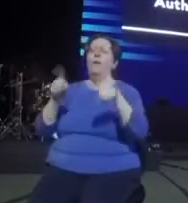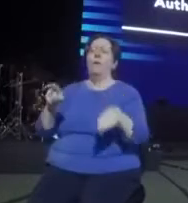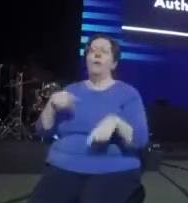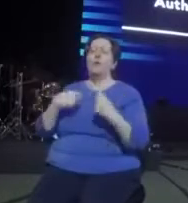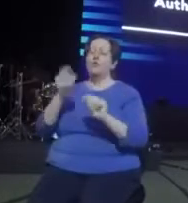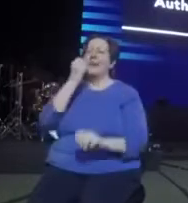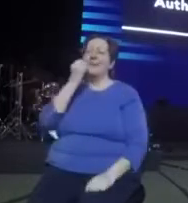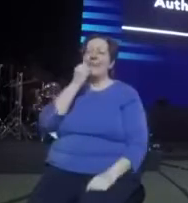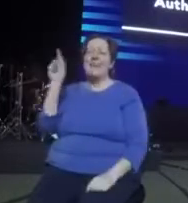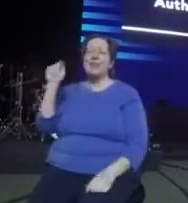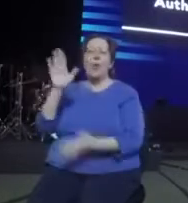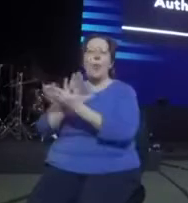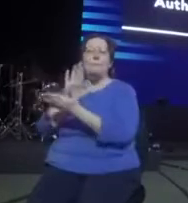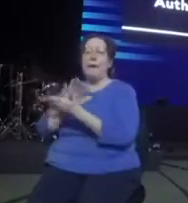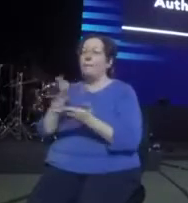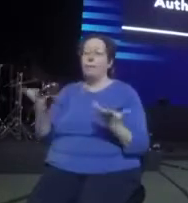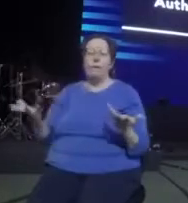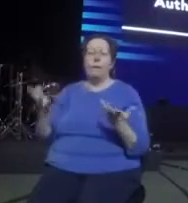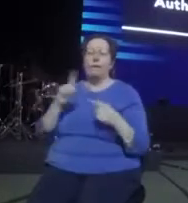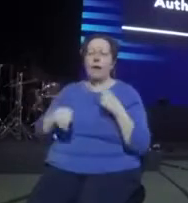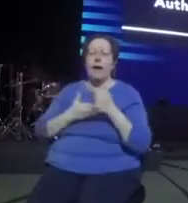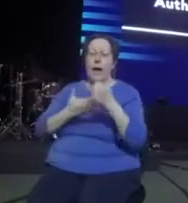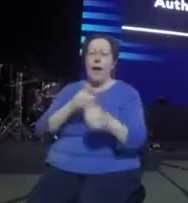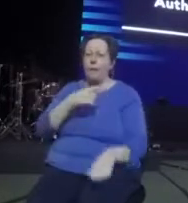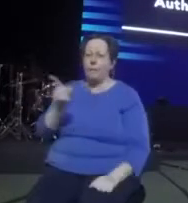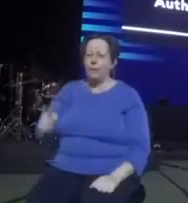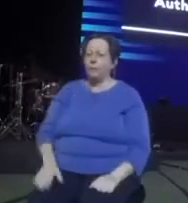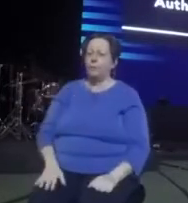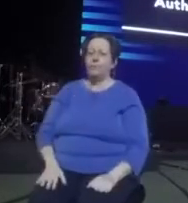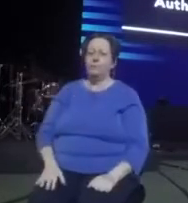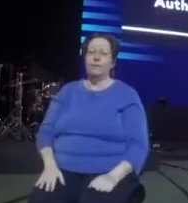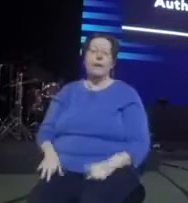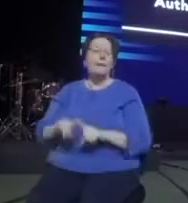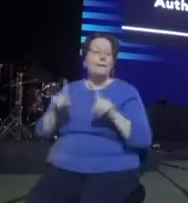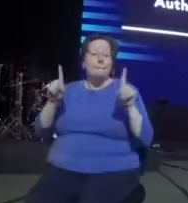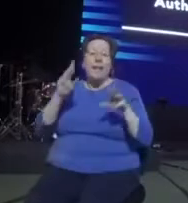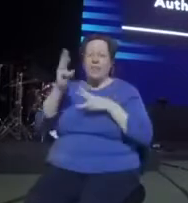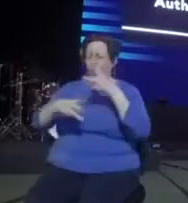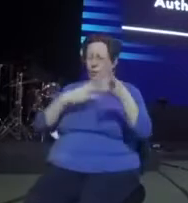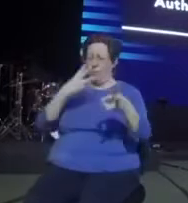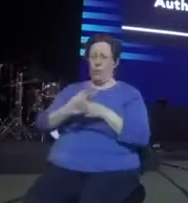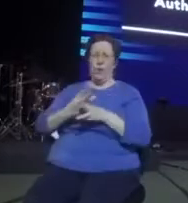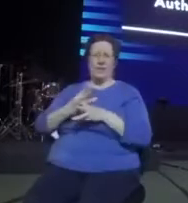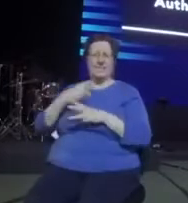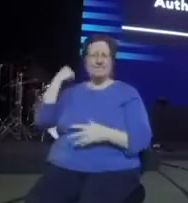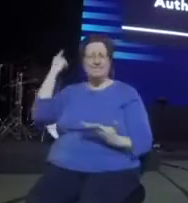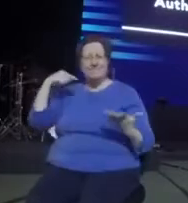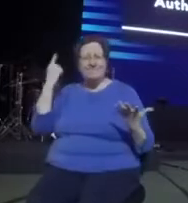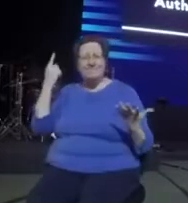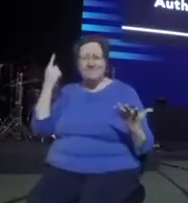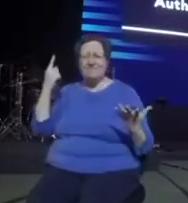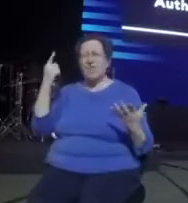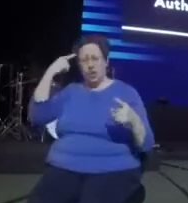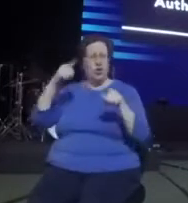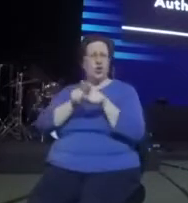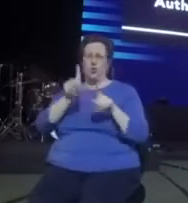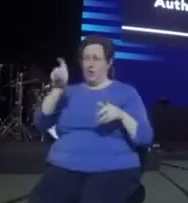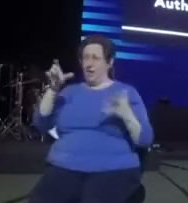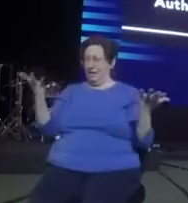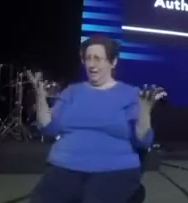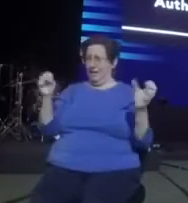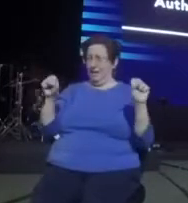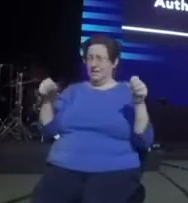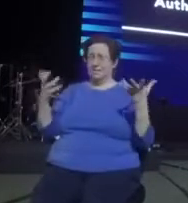toilet paper. And you know, that's just like the nuttiest thing in the world. The world has just gone, does anybody agree with me? Just kind of like